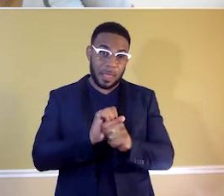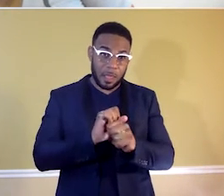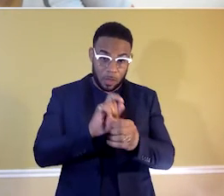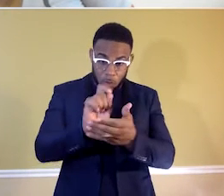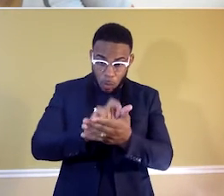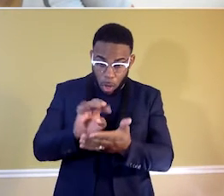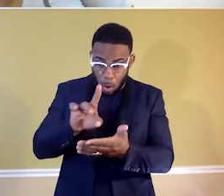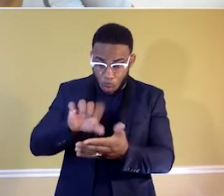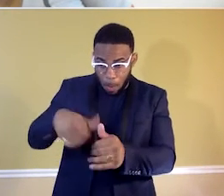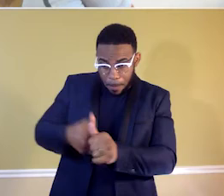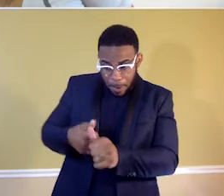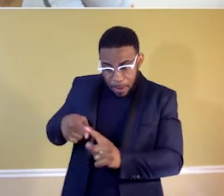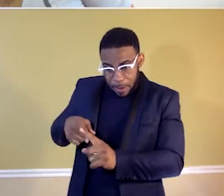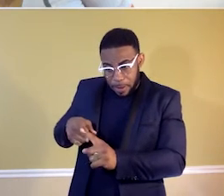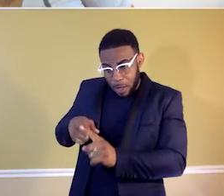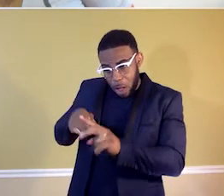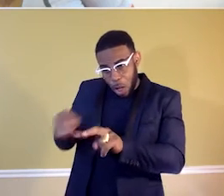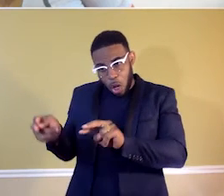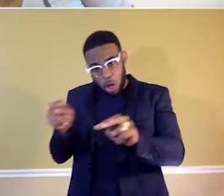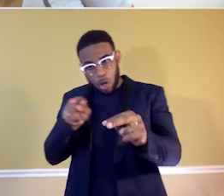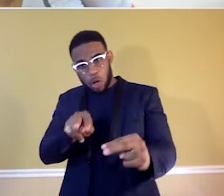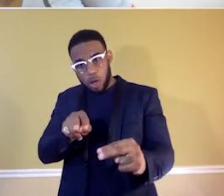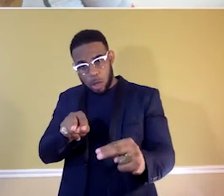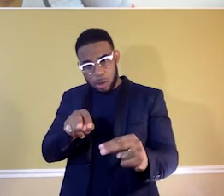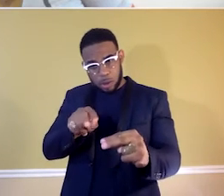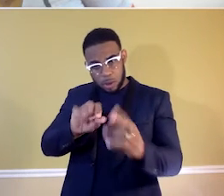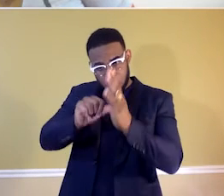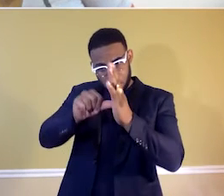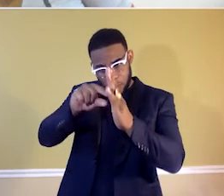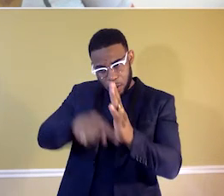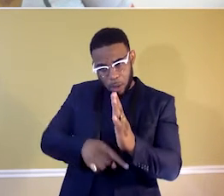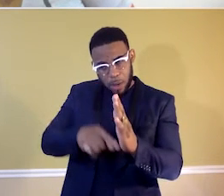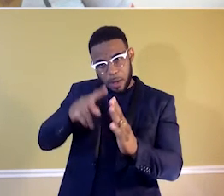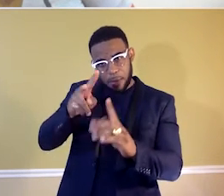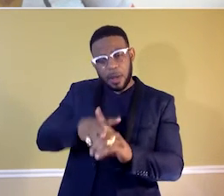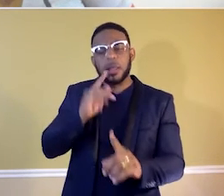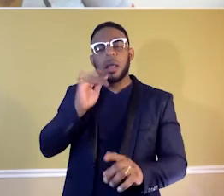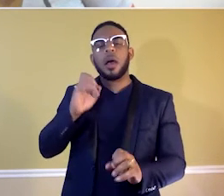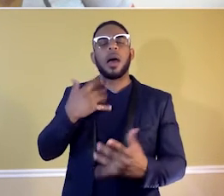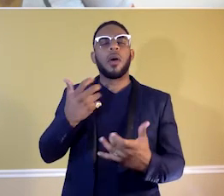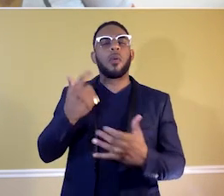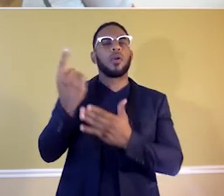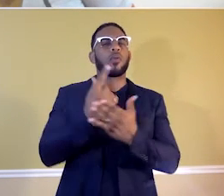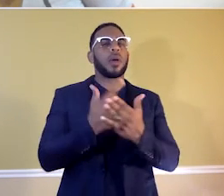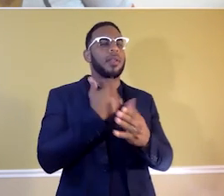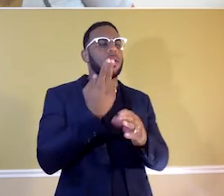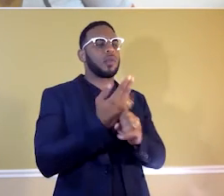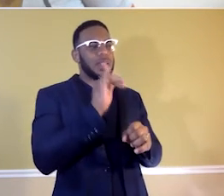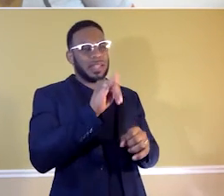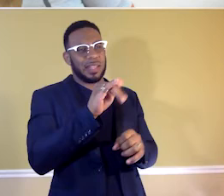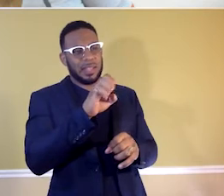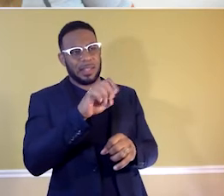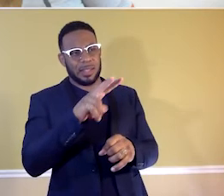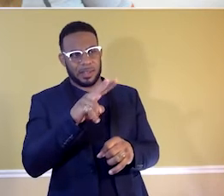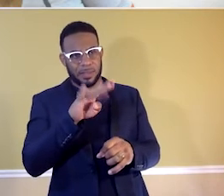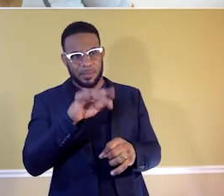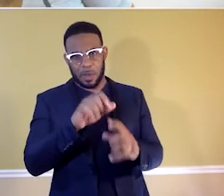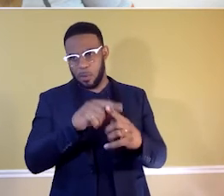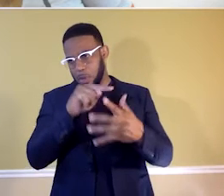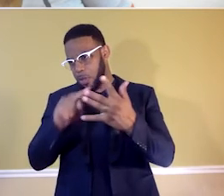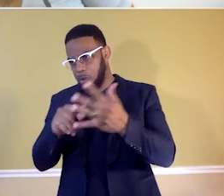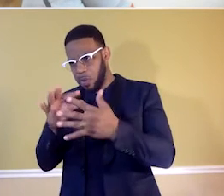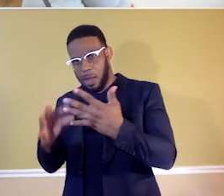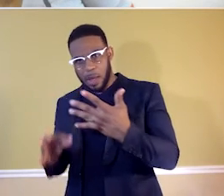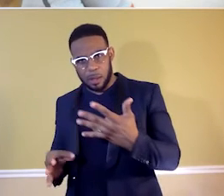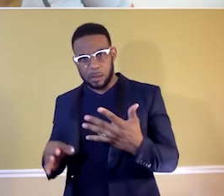the code on the back end and then look at a markdown file and see, okay, I want a graph that's using this CSV file of these options, like in